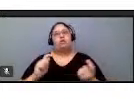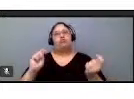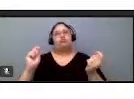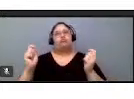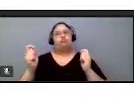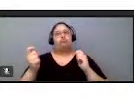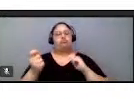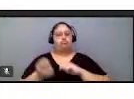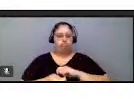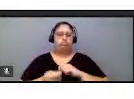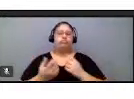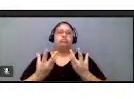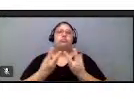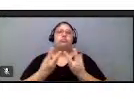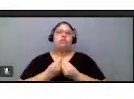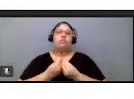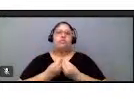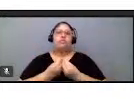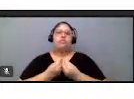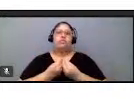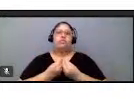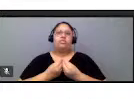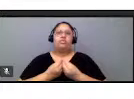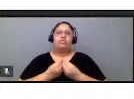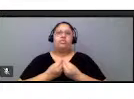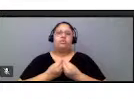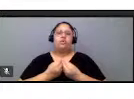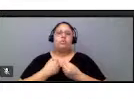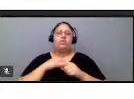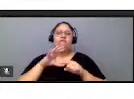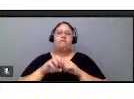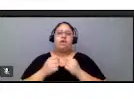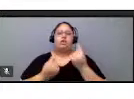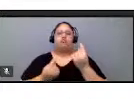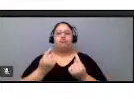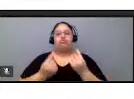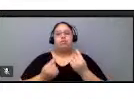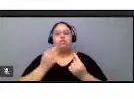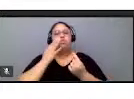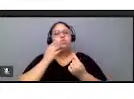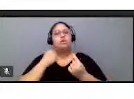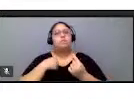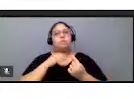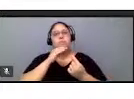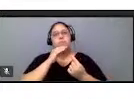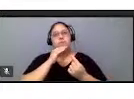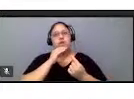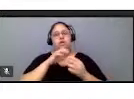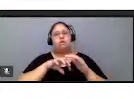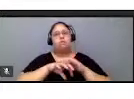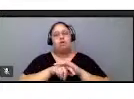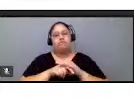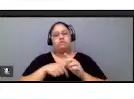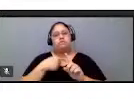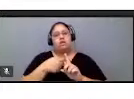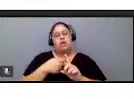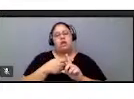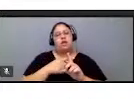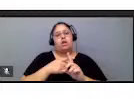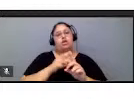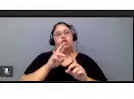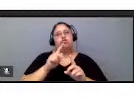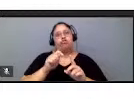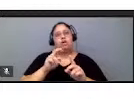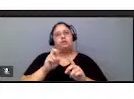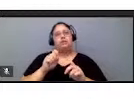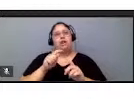with um how we are finding each other when I mean we Province and transnet